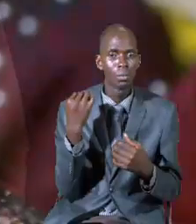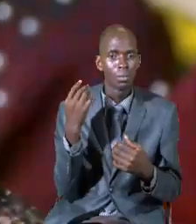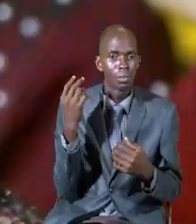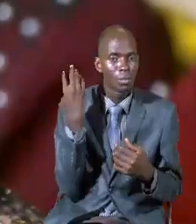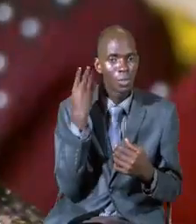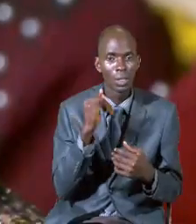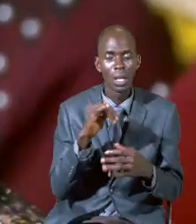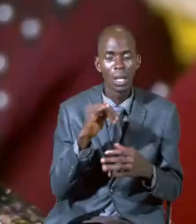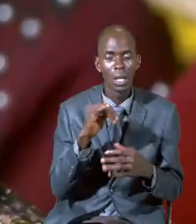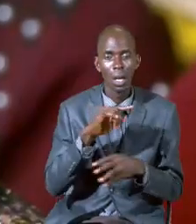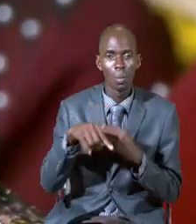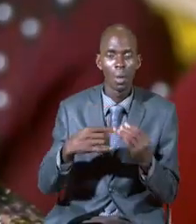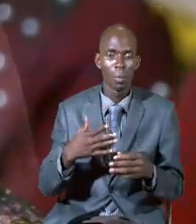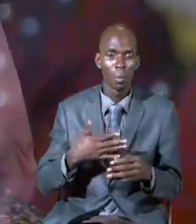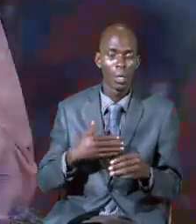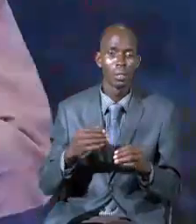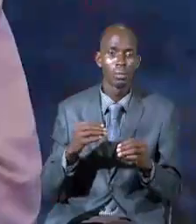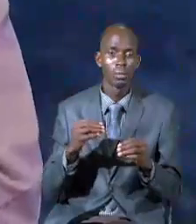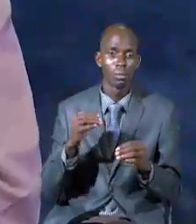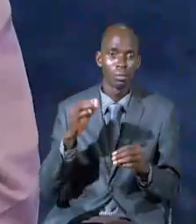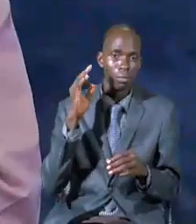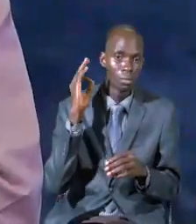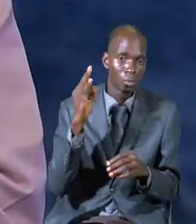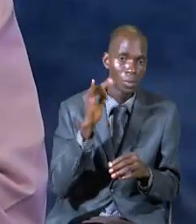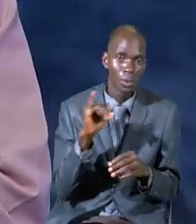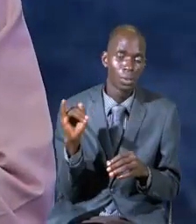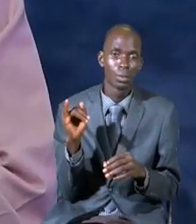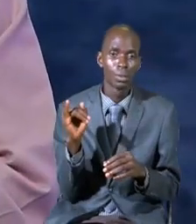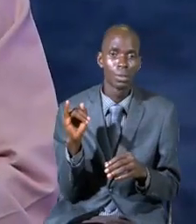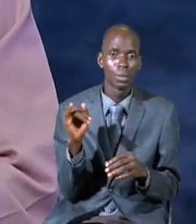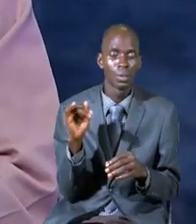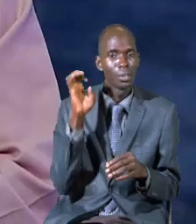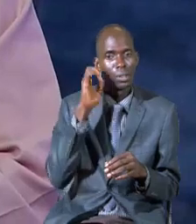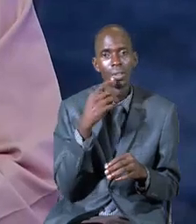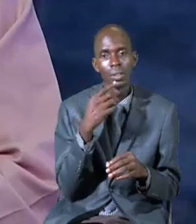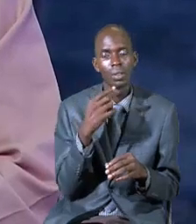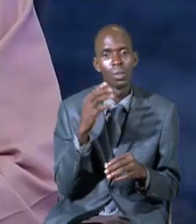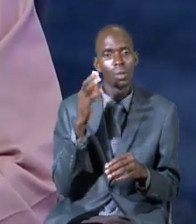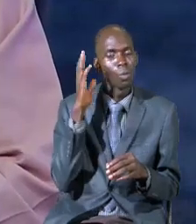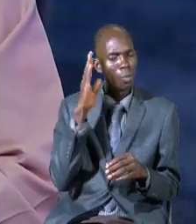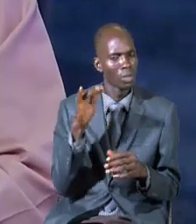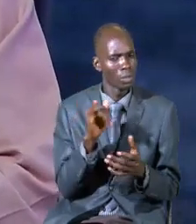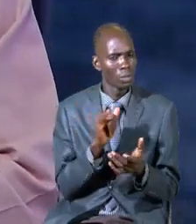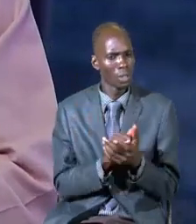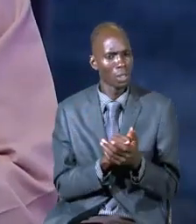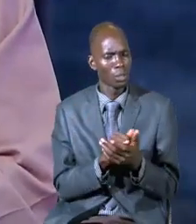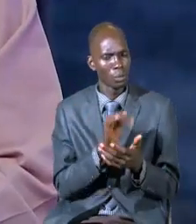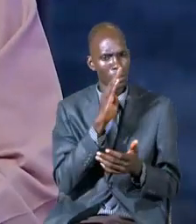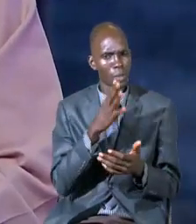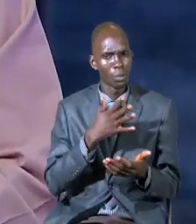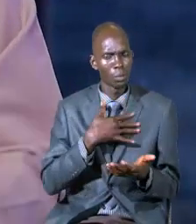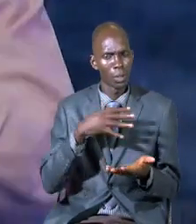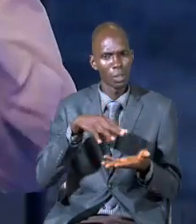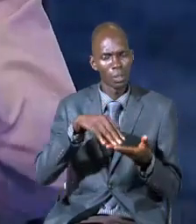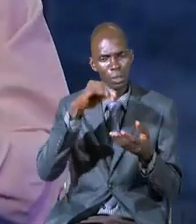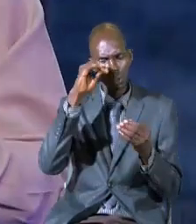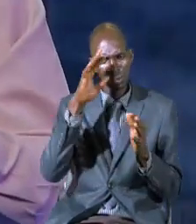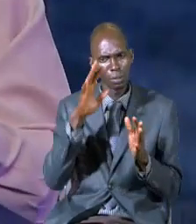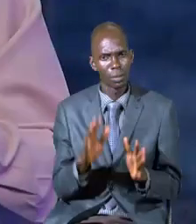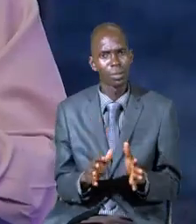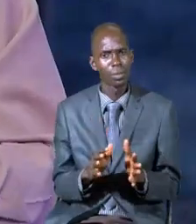name. He thought, could that be that my student? He said, no, it can't be. That